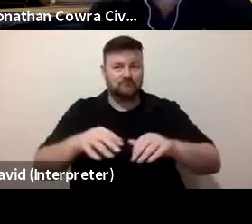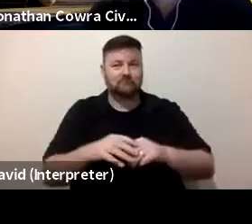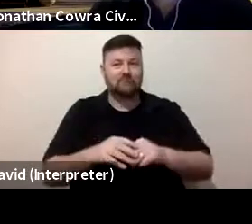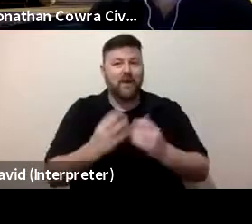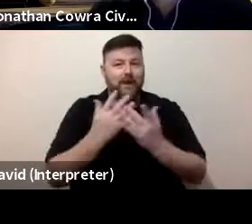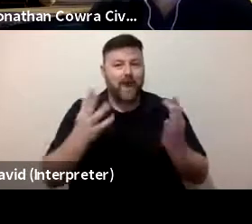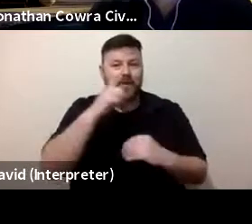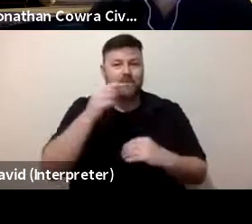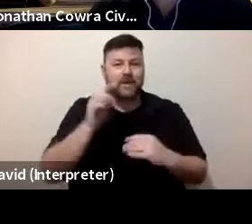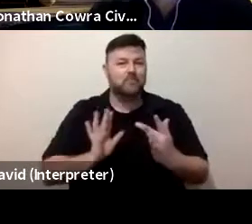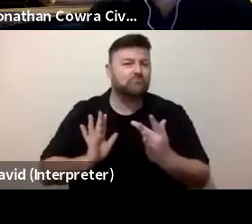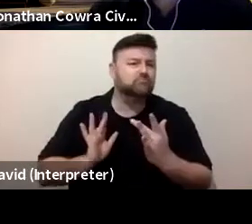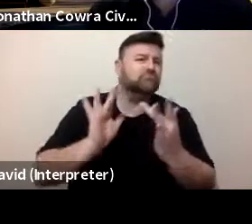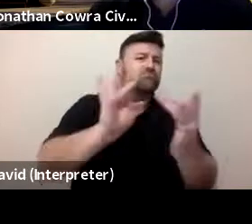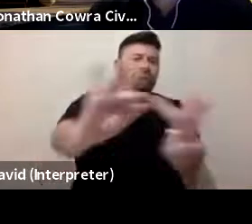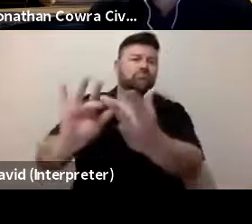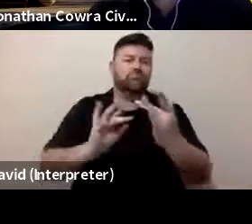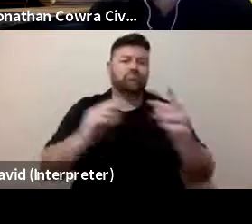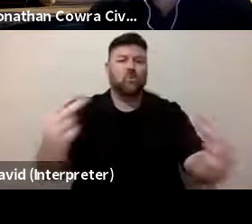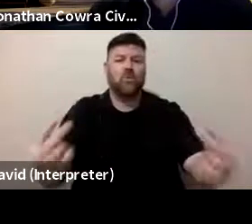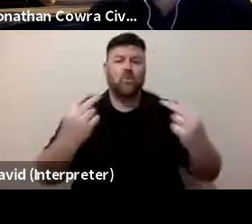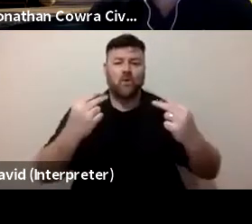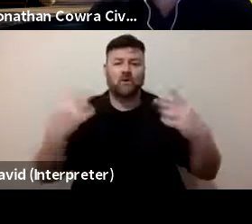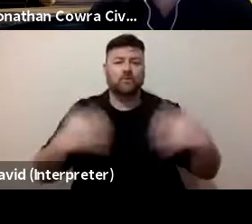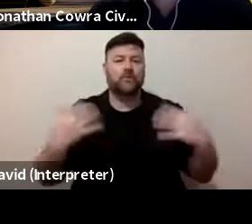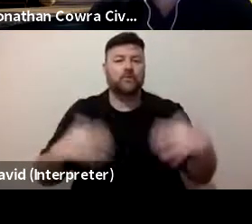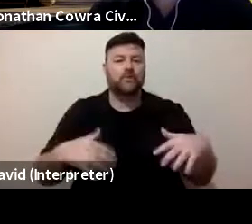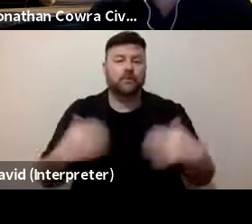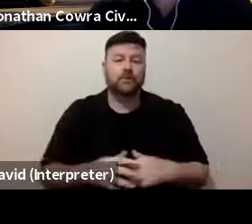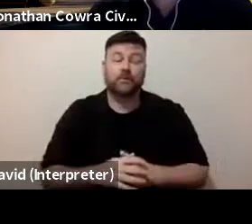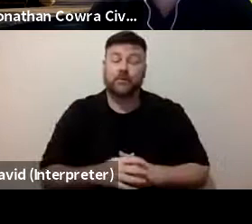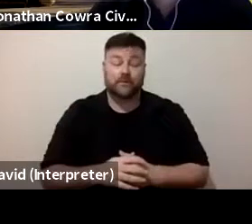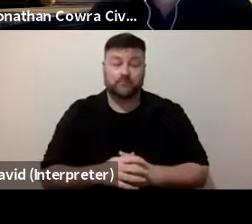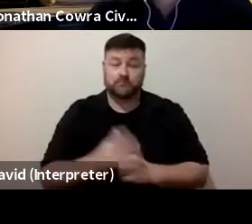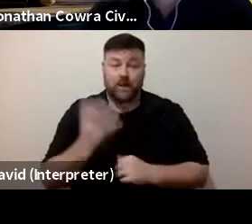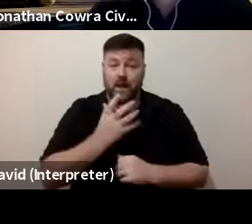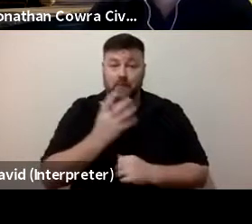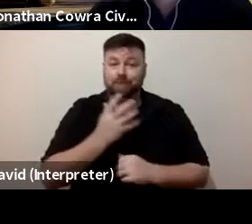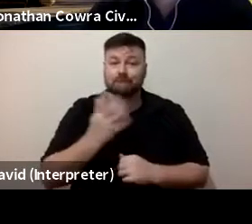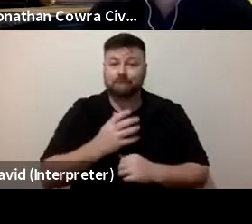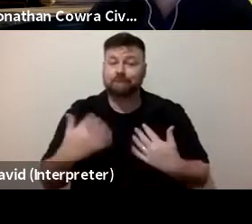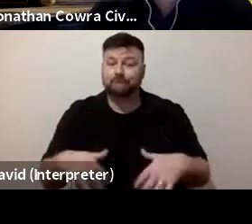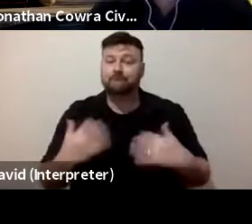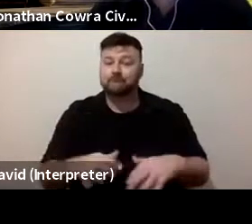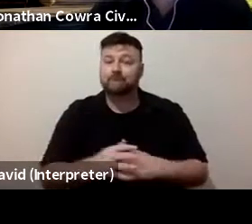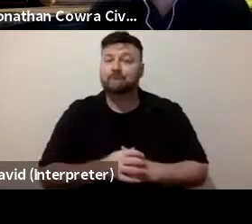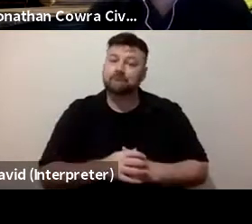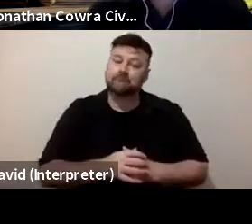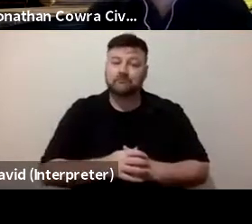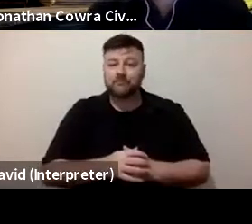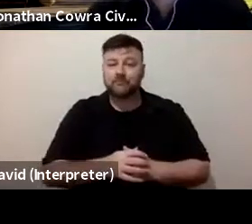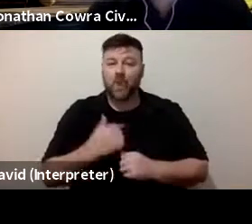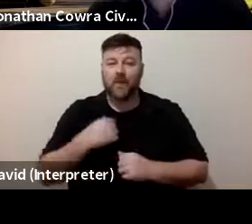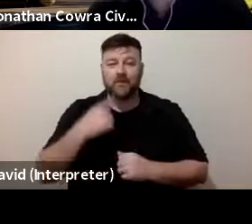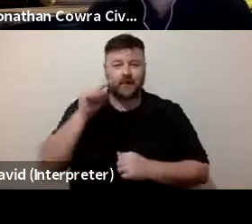number of people that were able to see that work was phenomenal. So yeah, I think there's something really